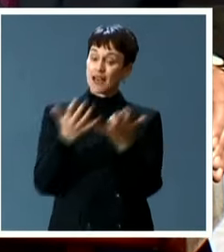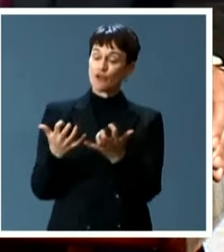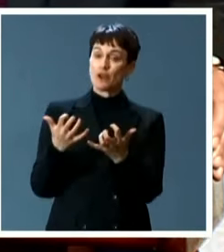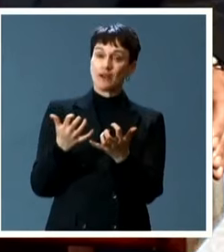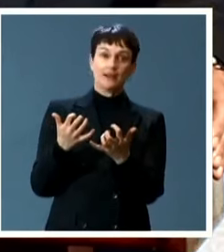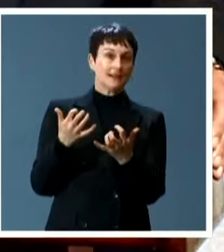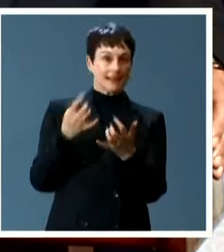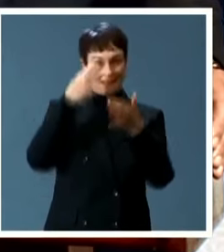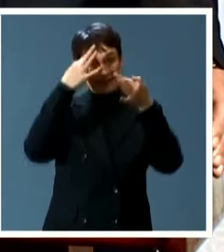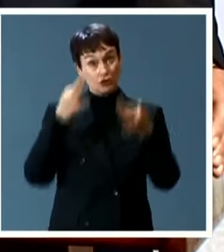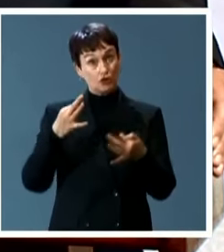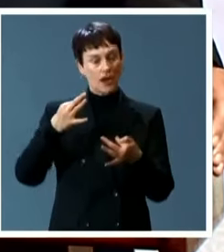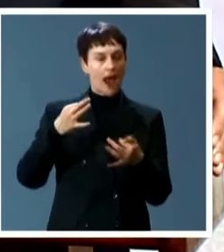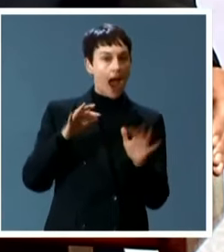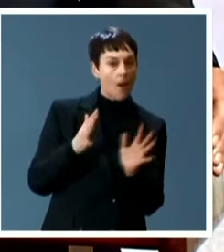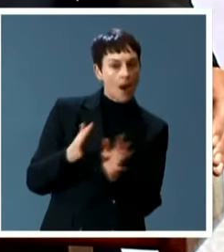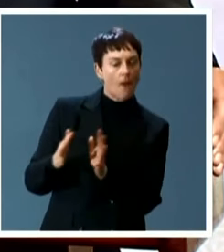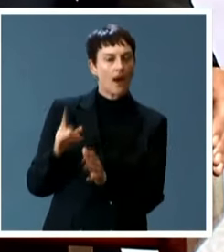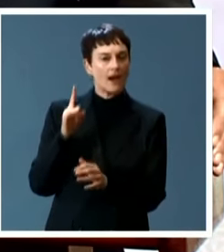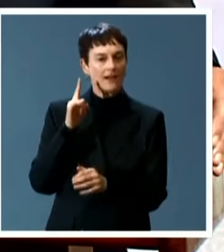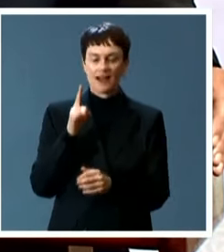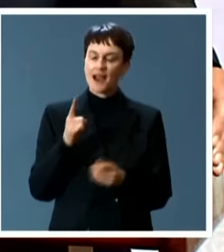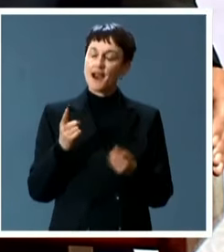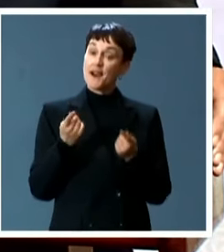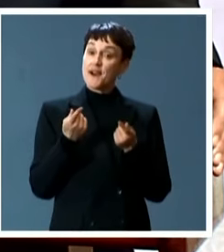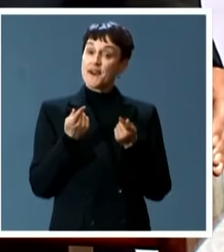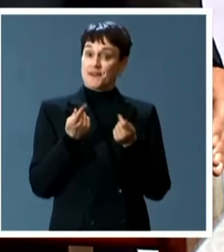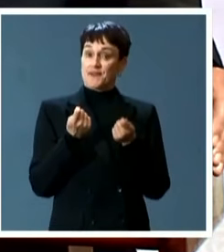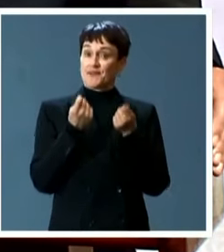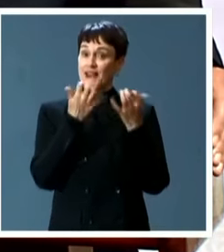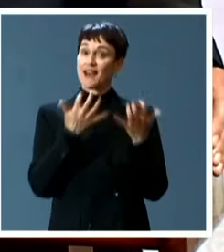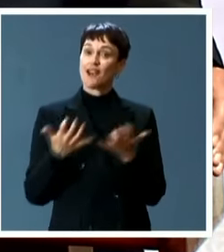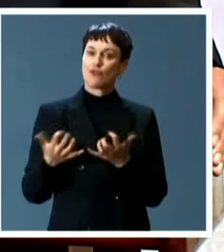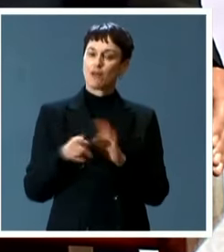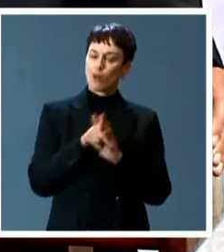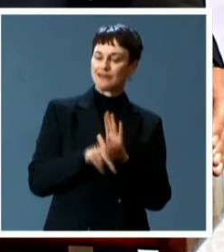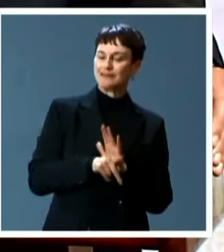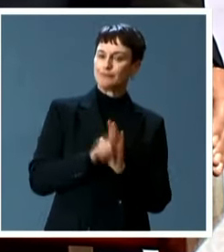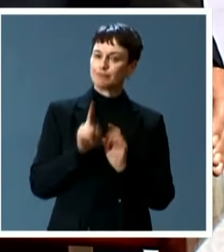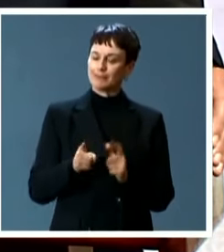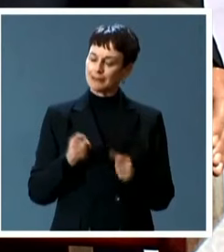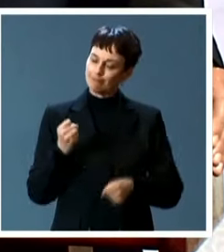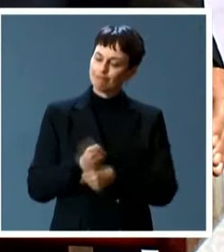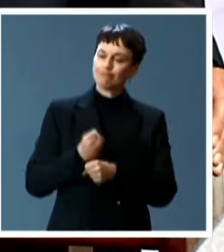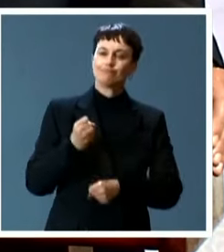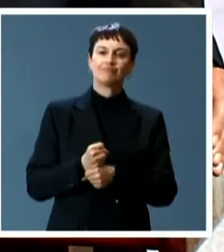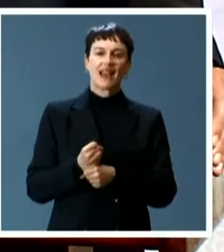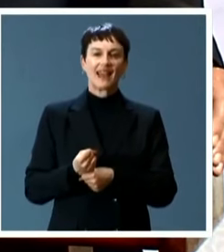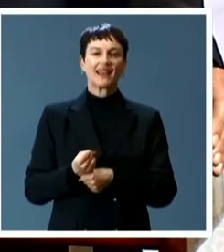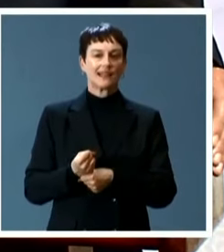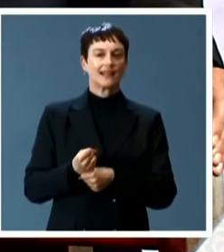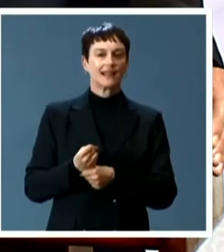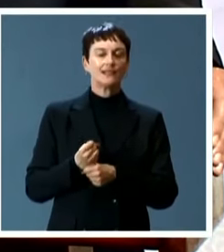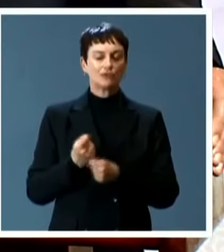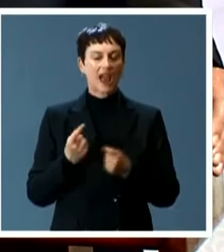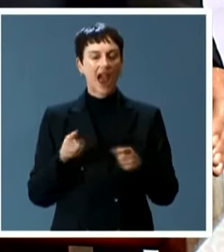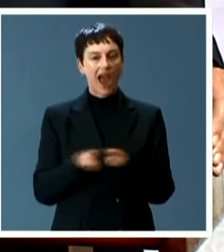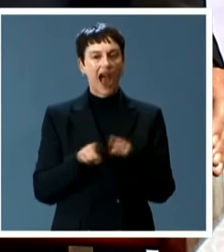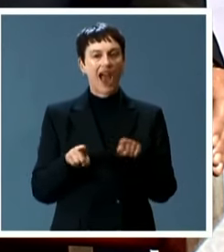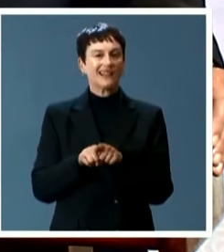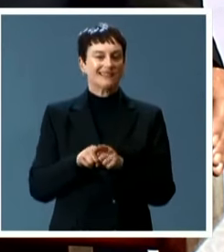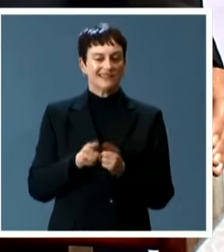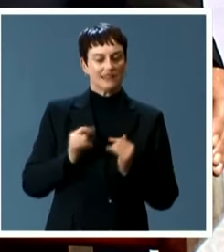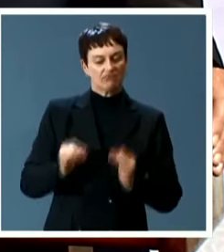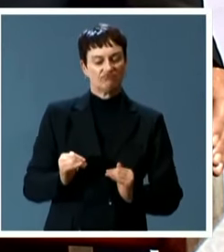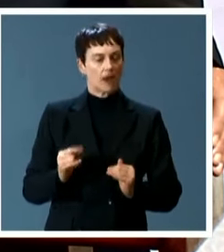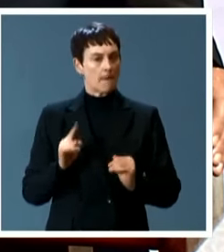Financial markets must be full partners in shifting the flow of resources away from the brown and the gray to the green, the sustainable, and